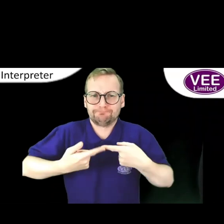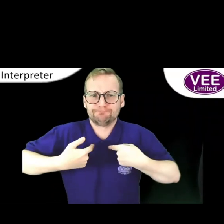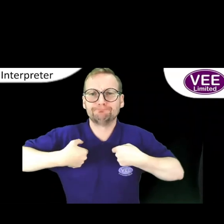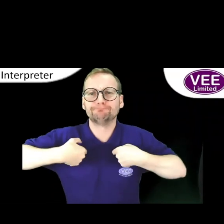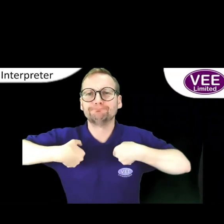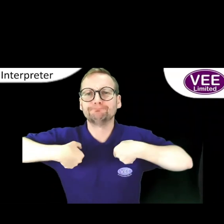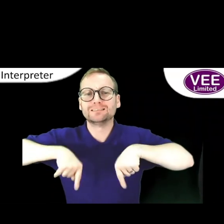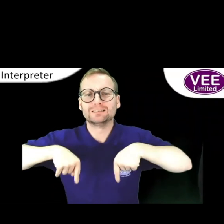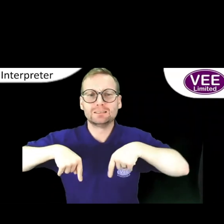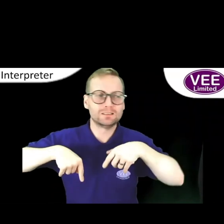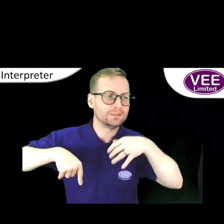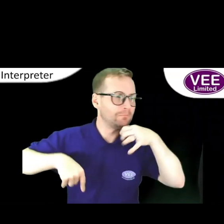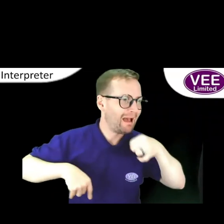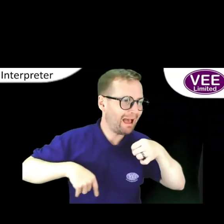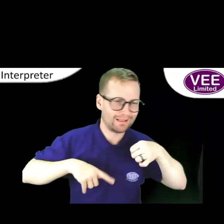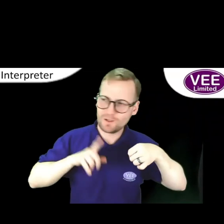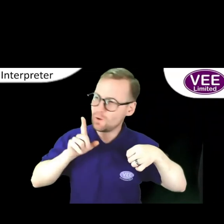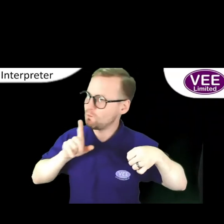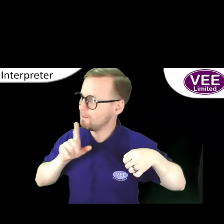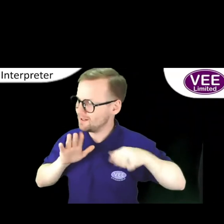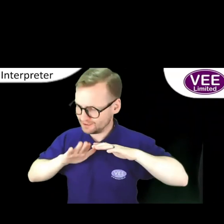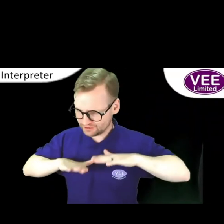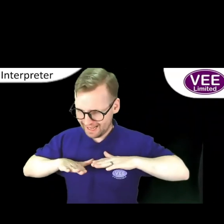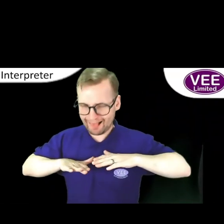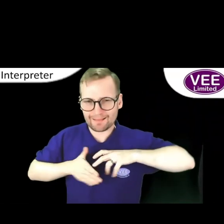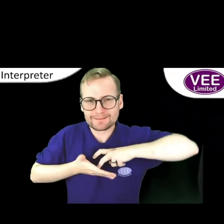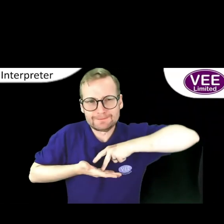Man, woman, and child, hope and fear.